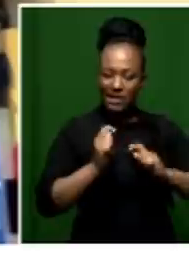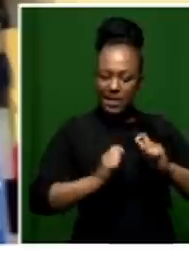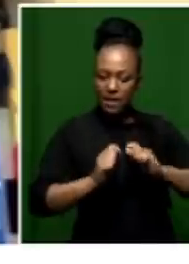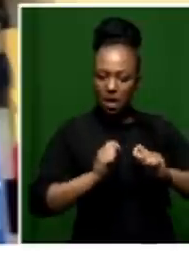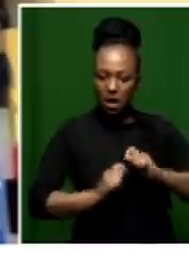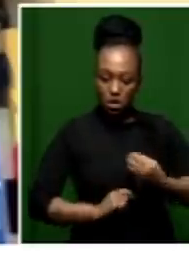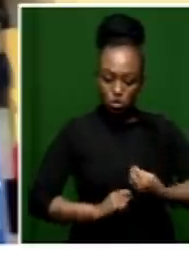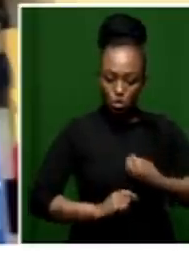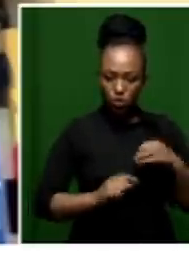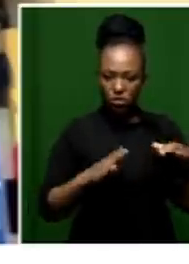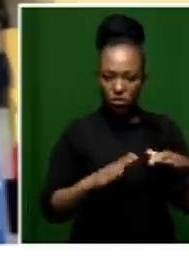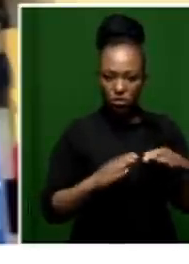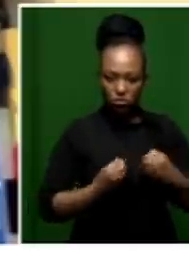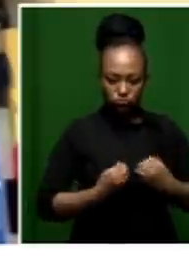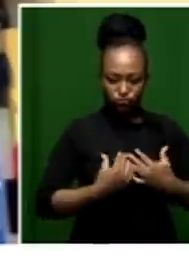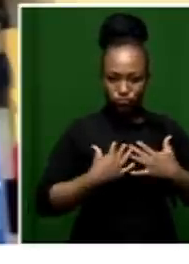the reason for that is quite simple.